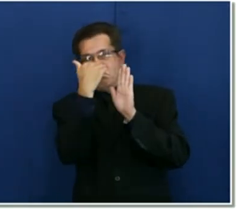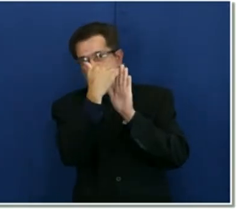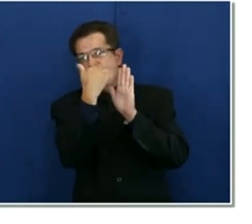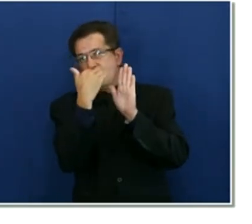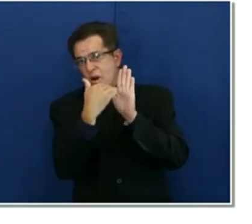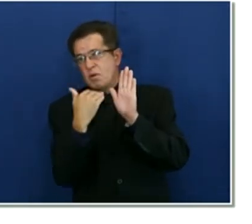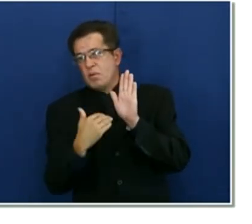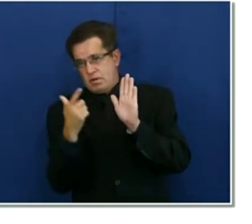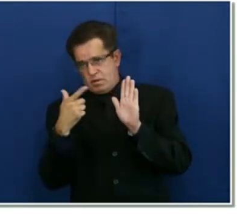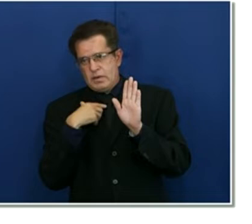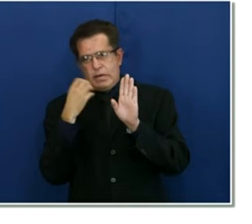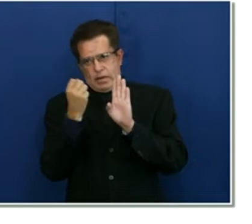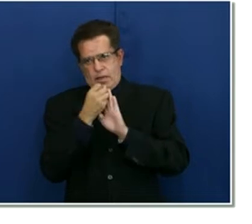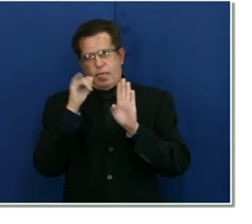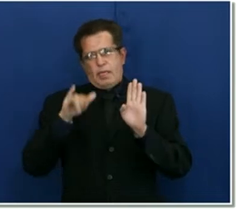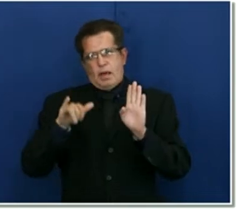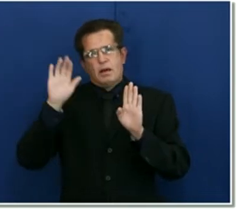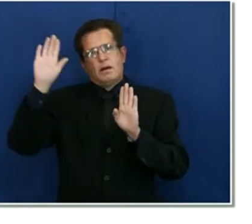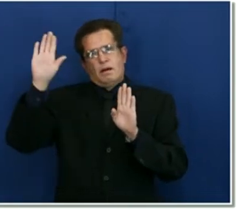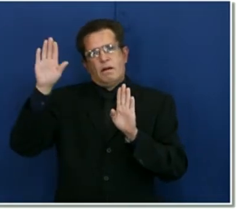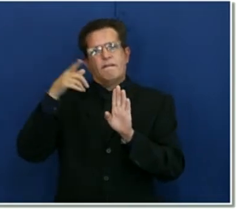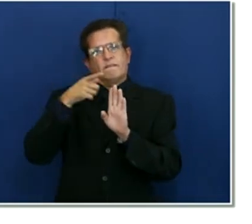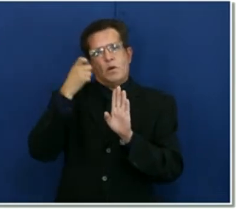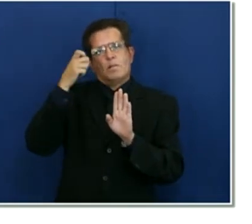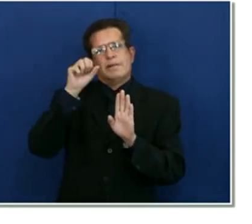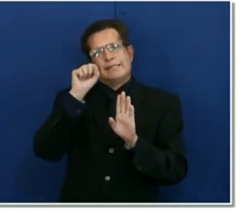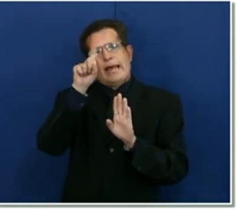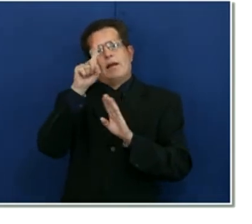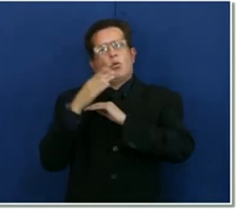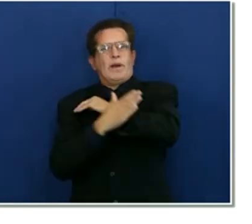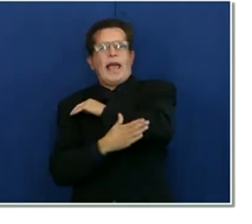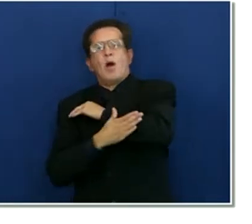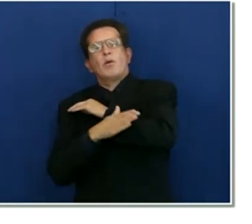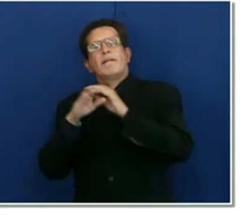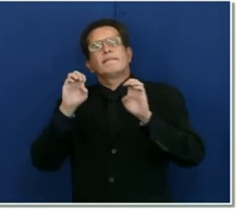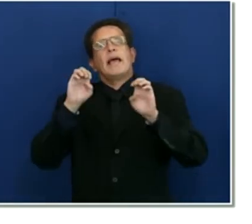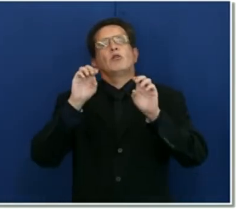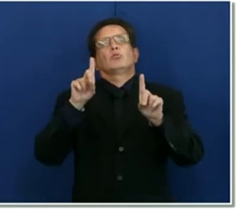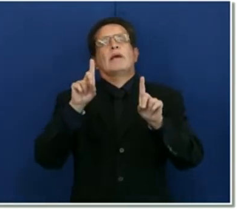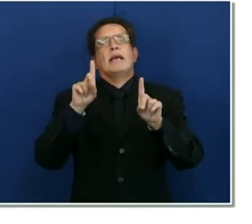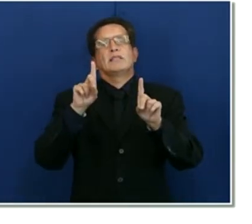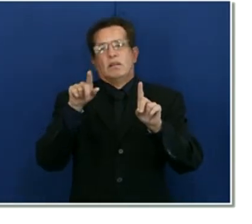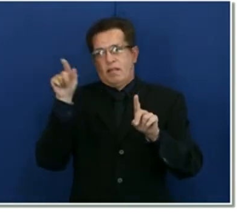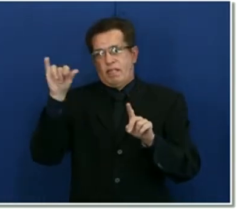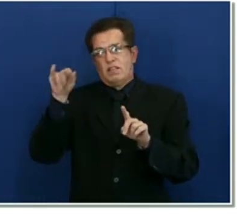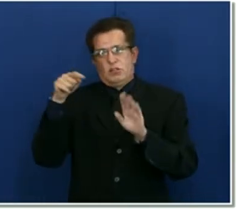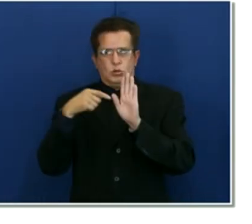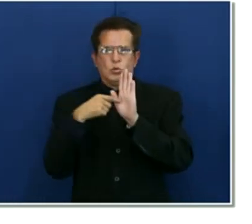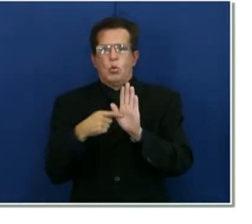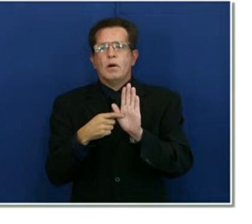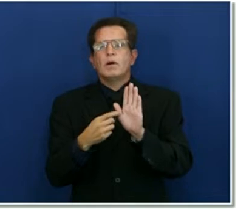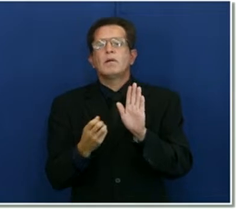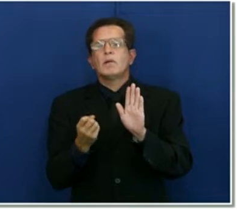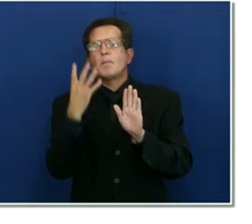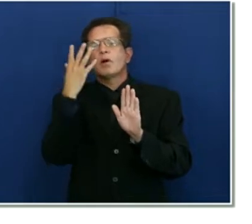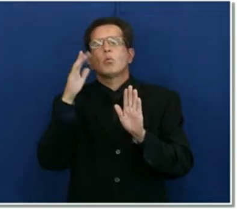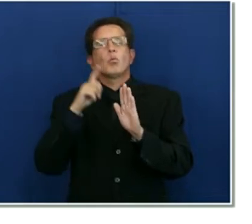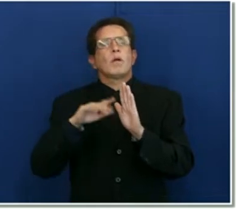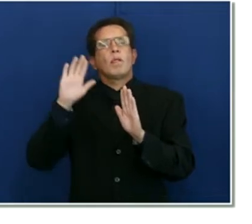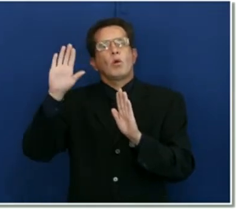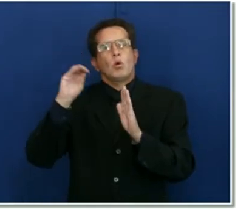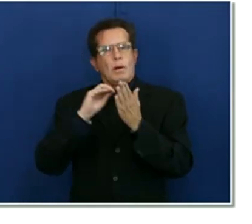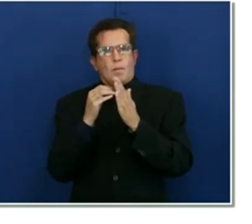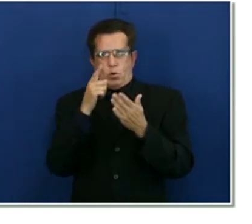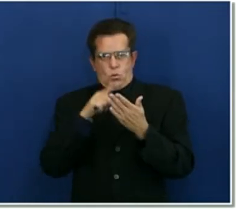we obtained today from the San Diego County Office of Ed, the current number of